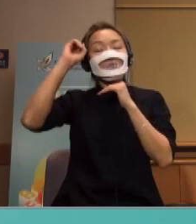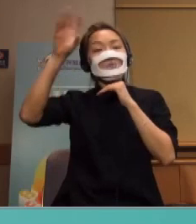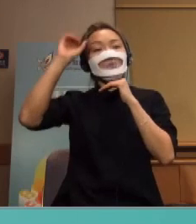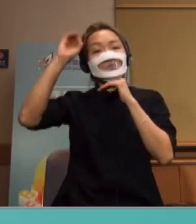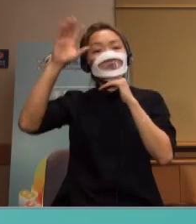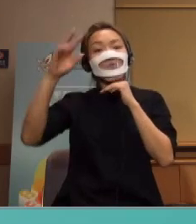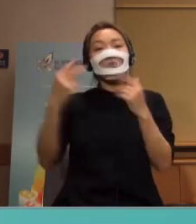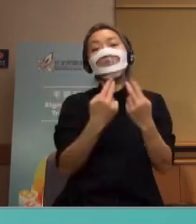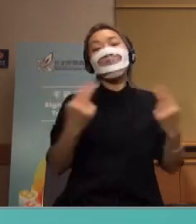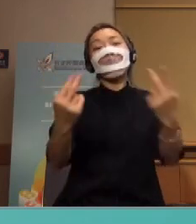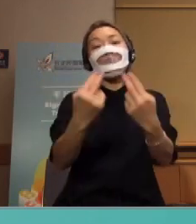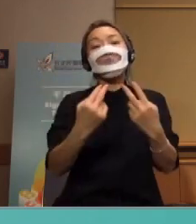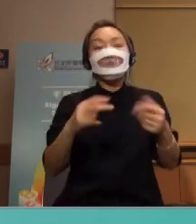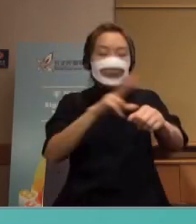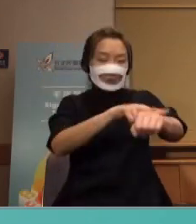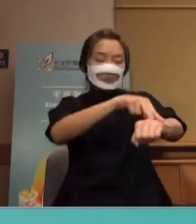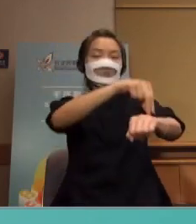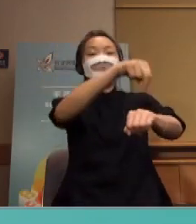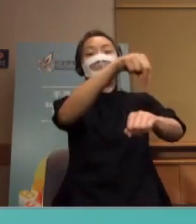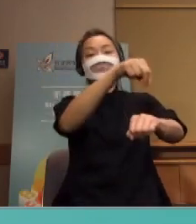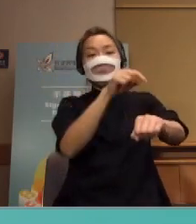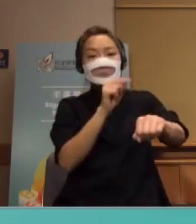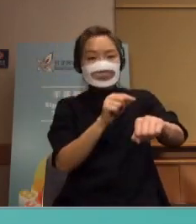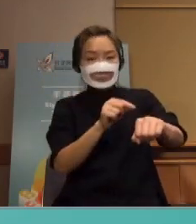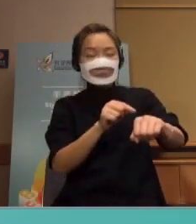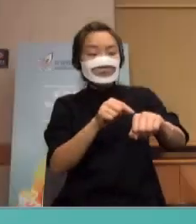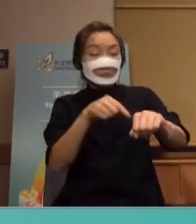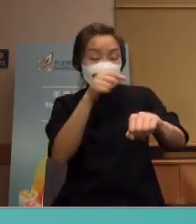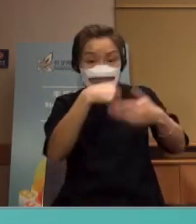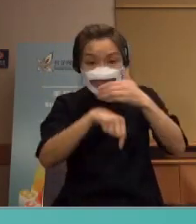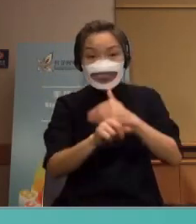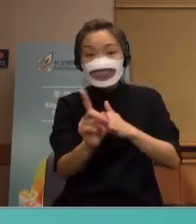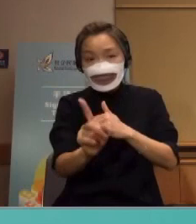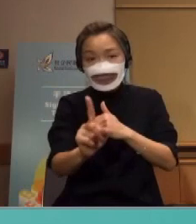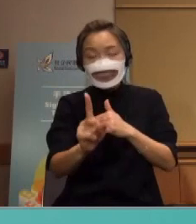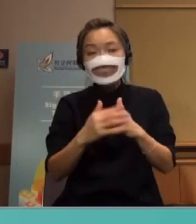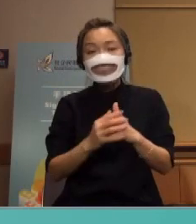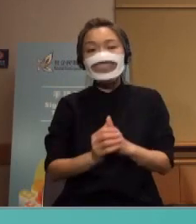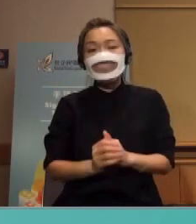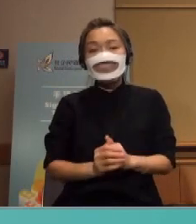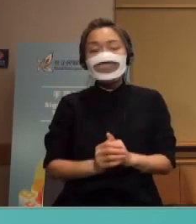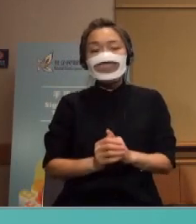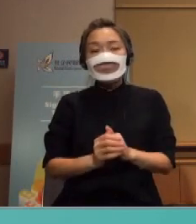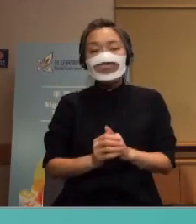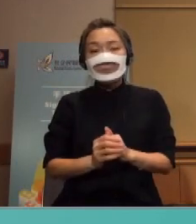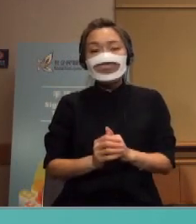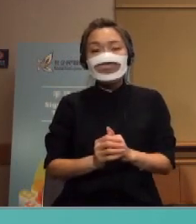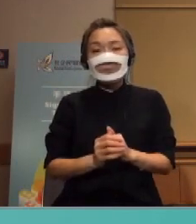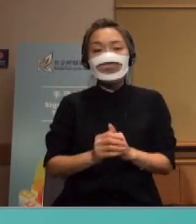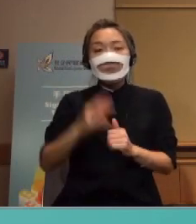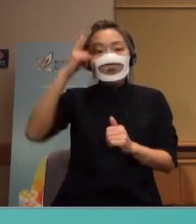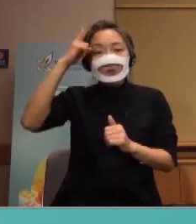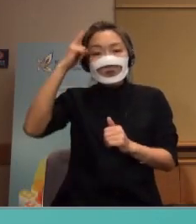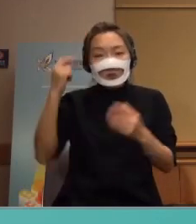piece of land in a country that is today already carbon neutral or carbon negative. And these people are